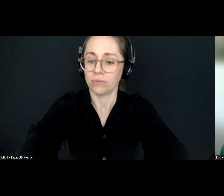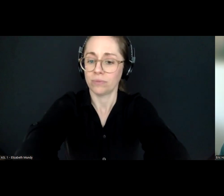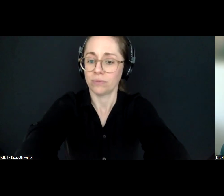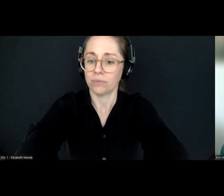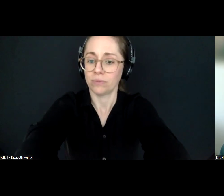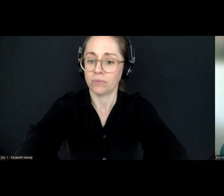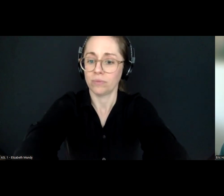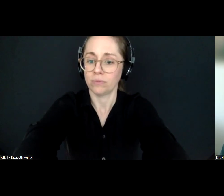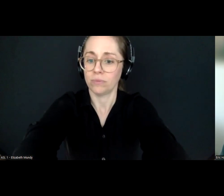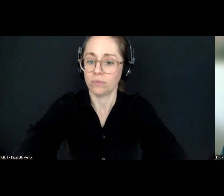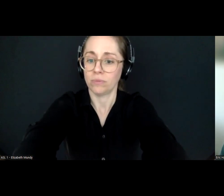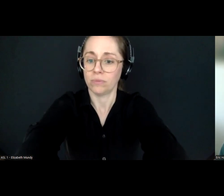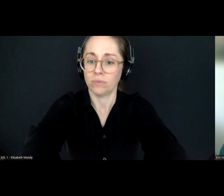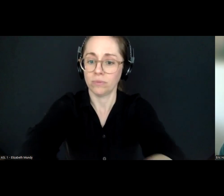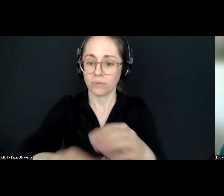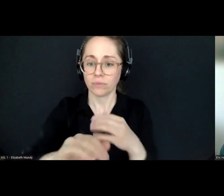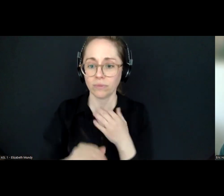forward.